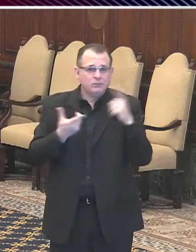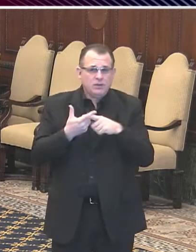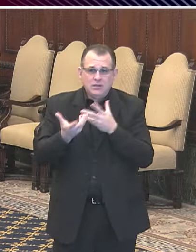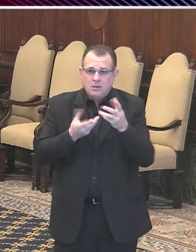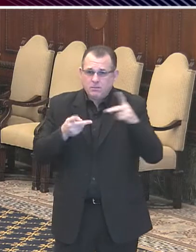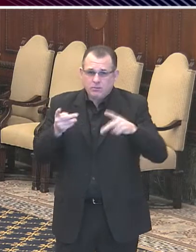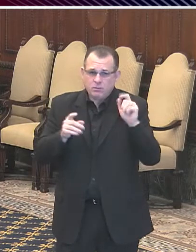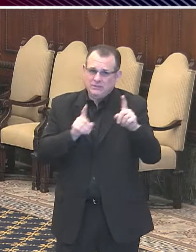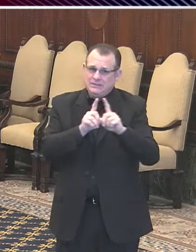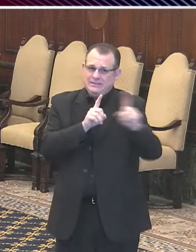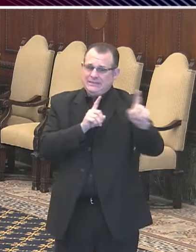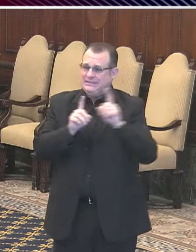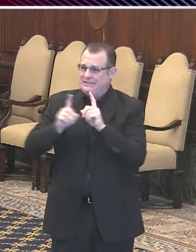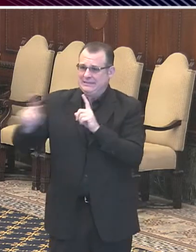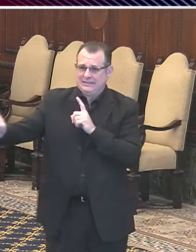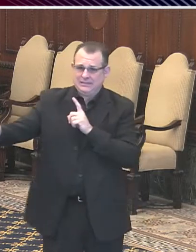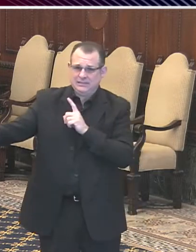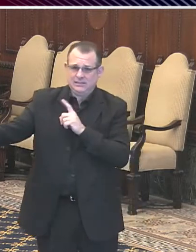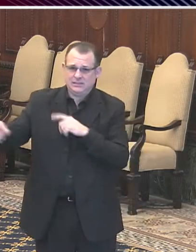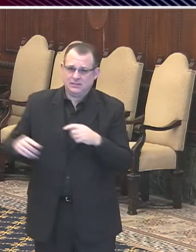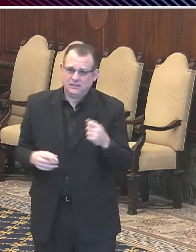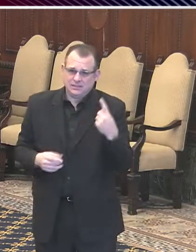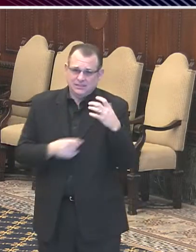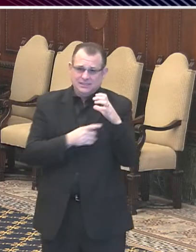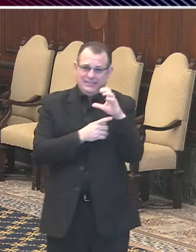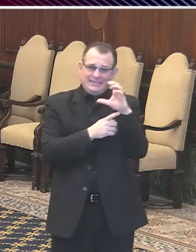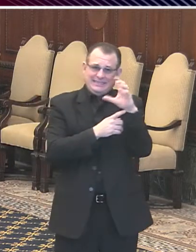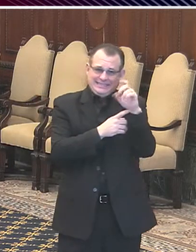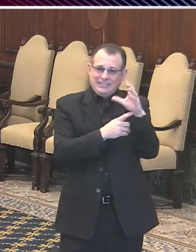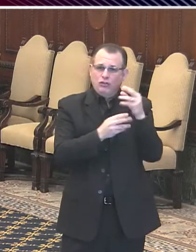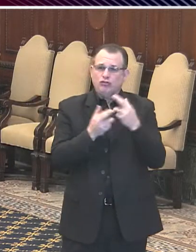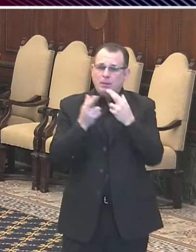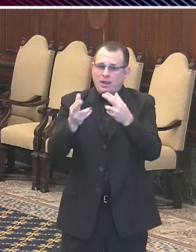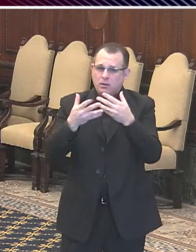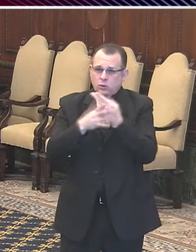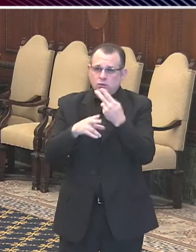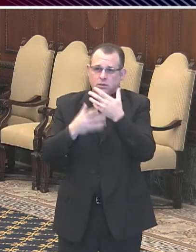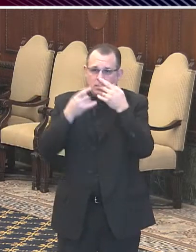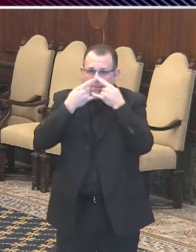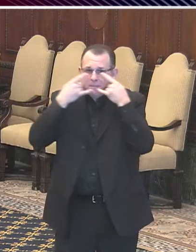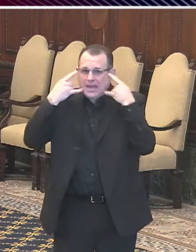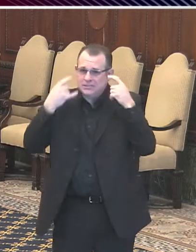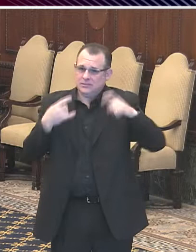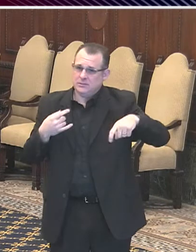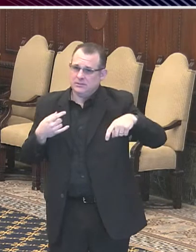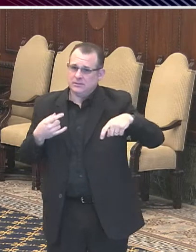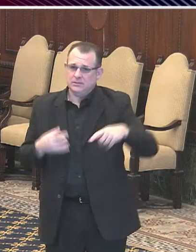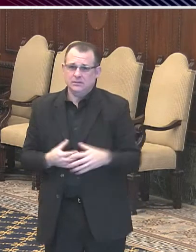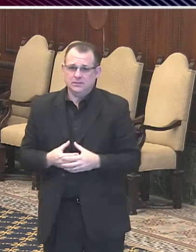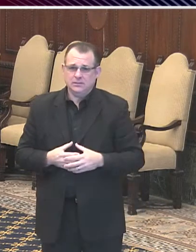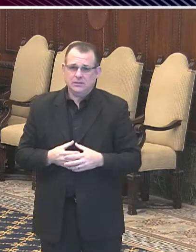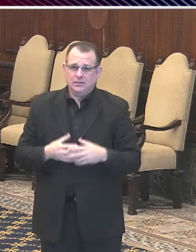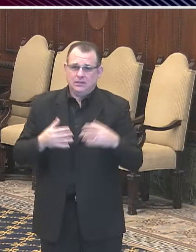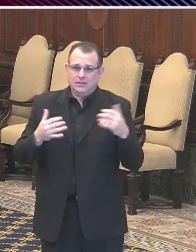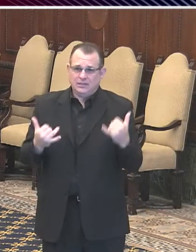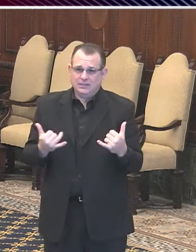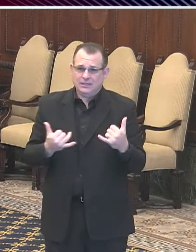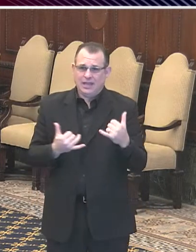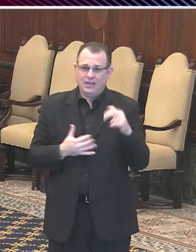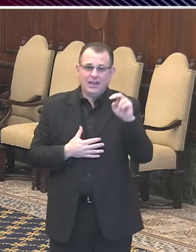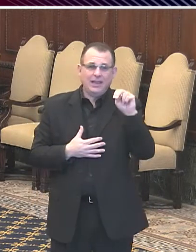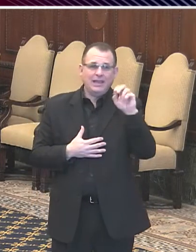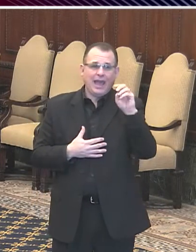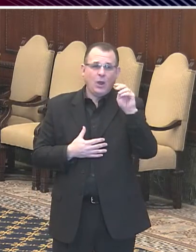Control recommendations, wear a mask. Finally, let me just say, I know Reverend Naomi is going to be speaking in just a minute, but just from a